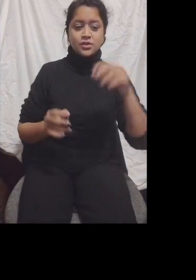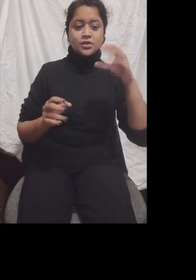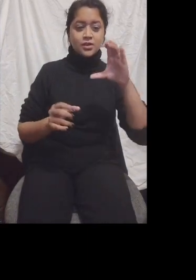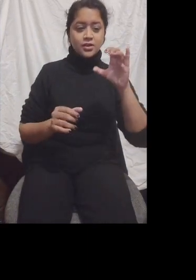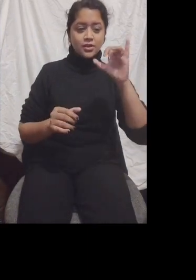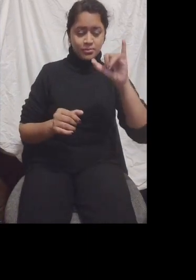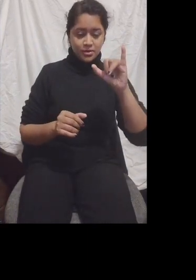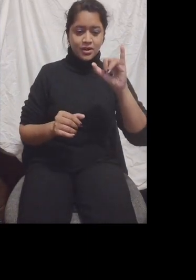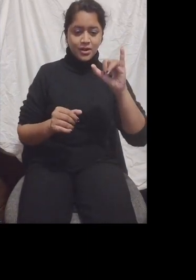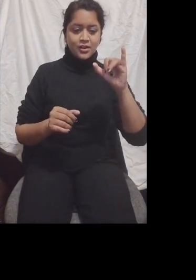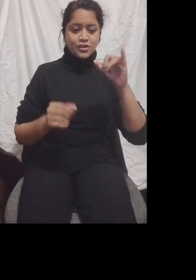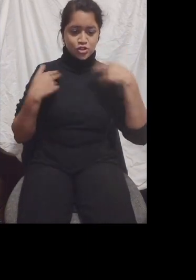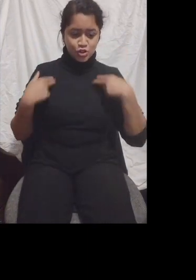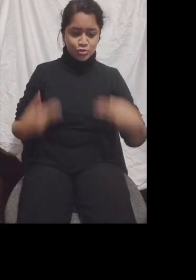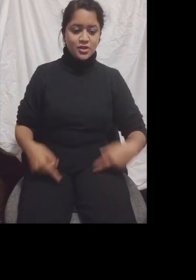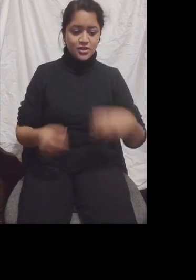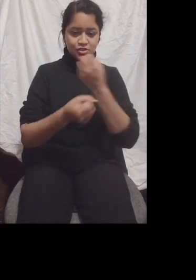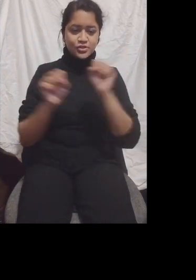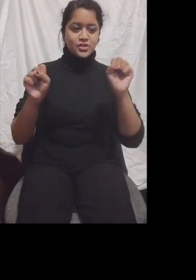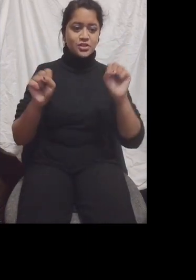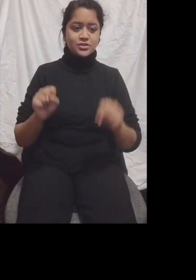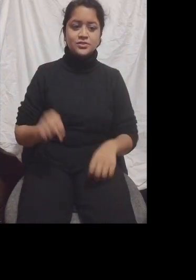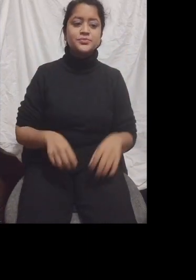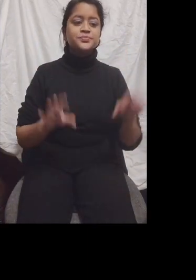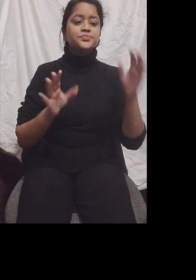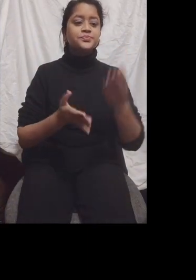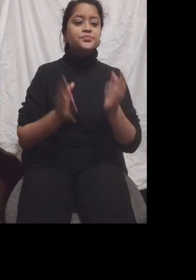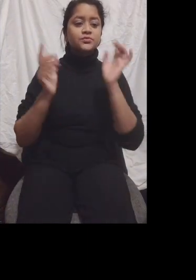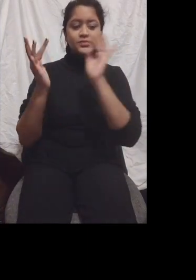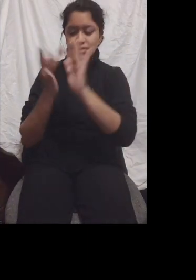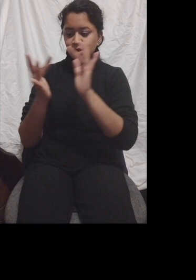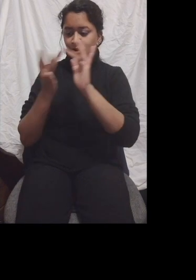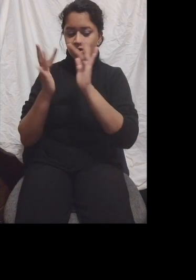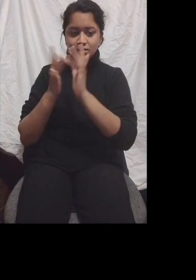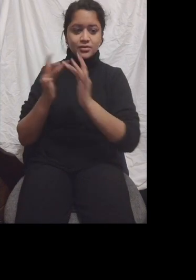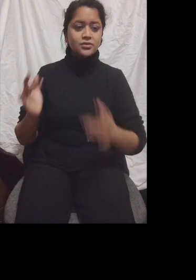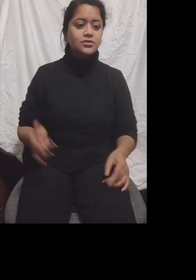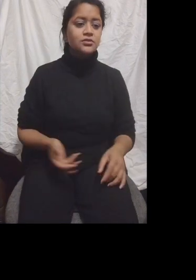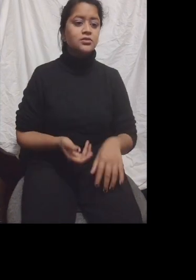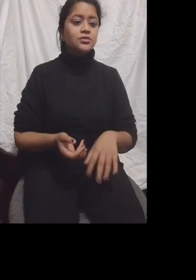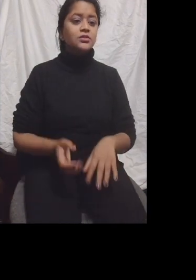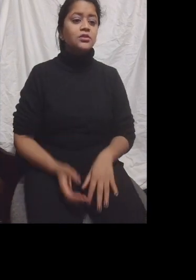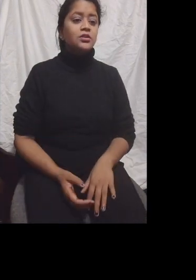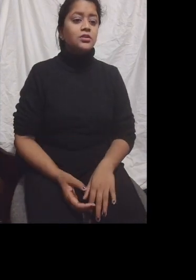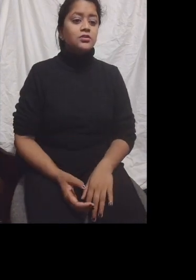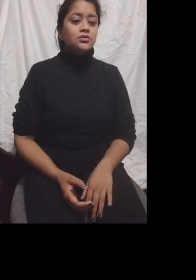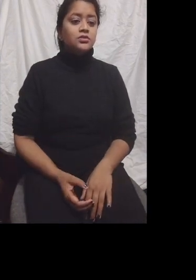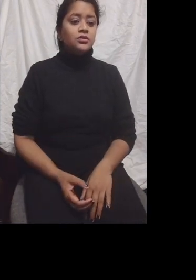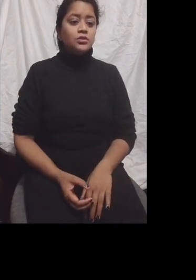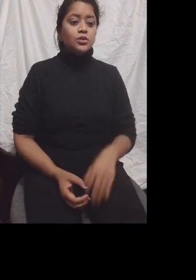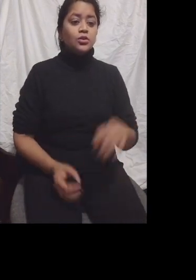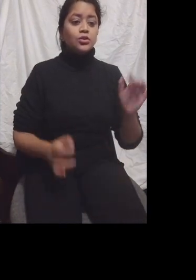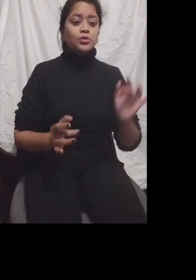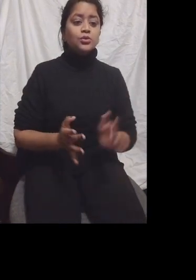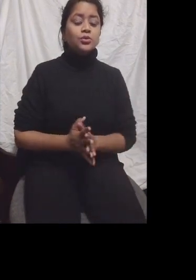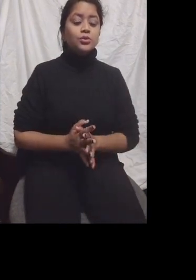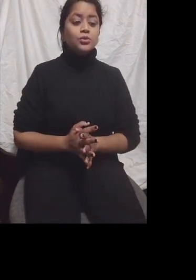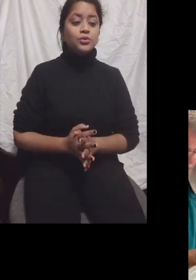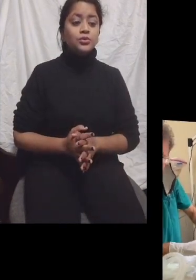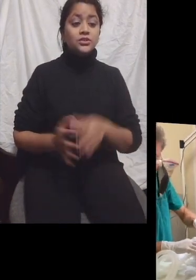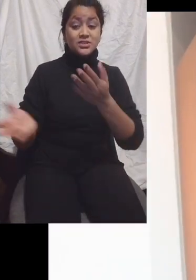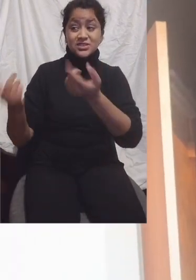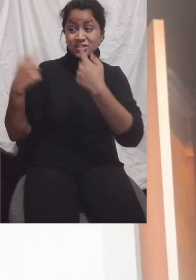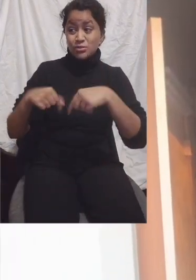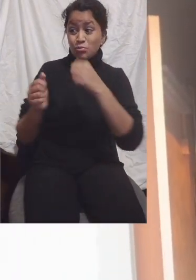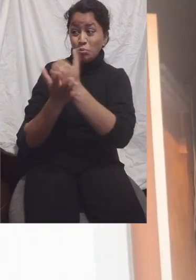Cayman Islands Humane Society. We didn't have any vets coming to visit us, and our animal population was booming out of control. So I reached out to